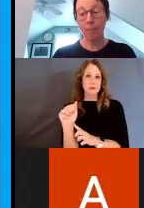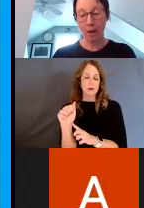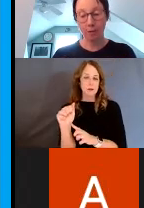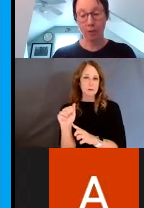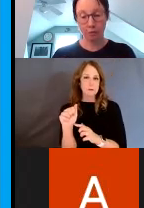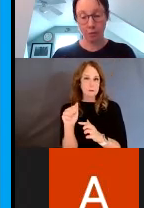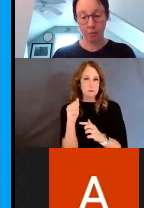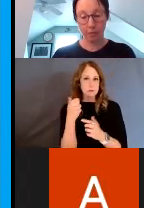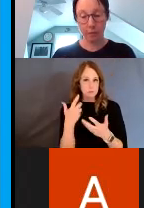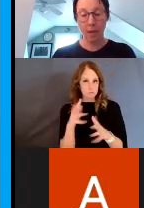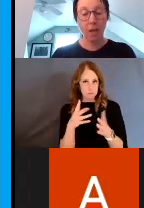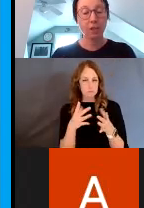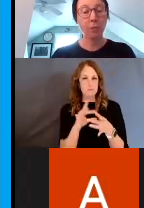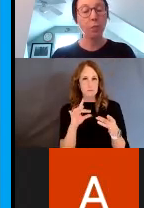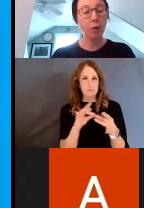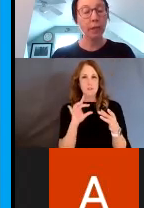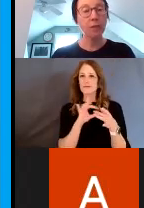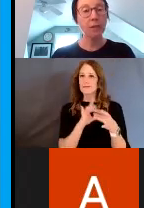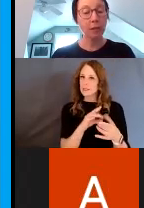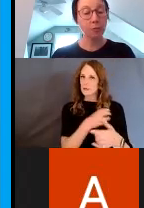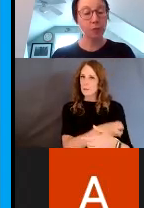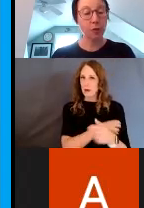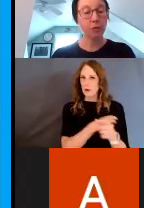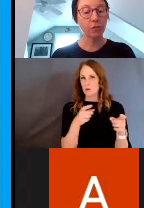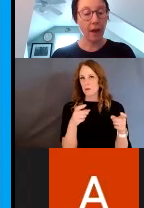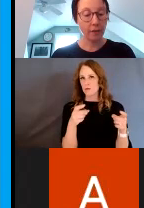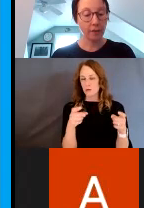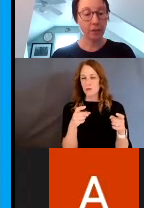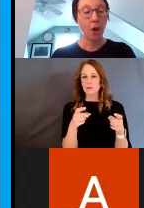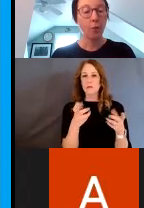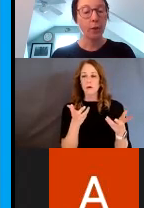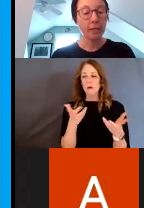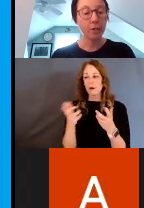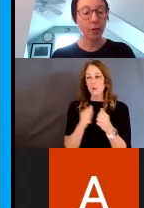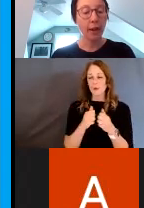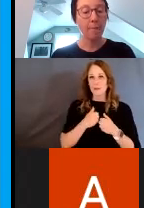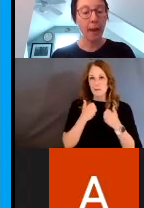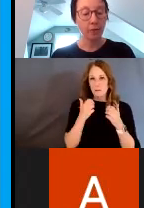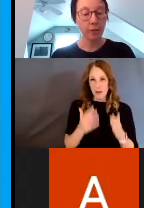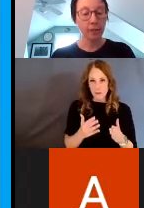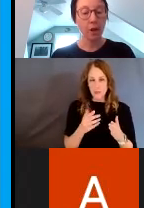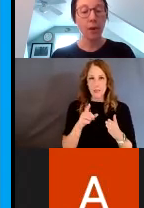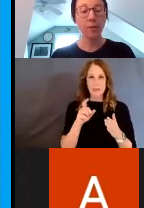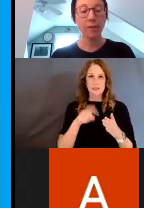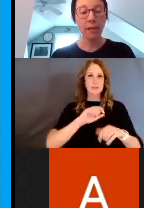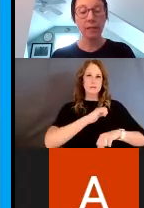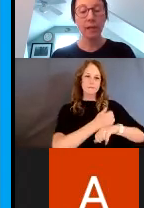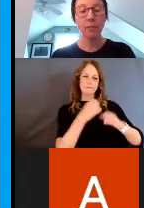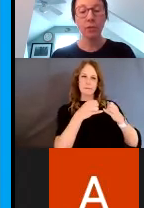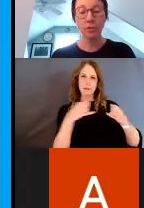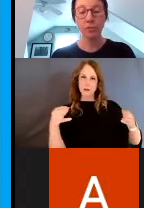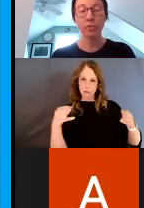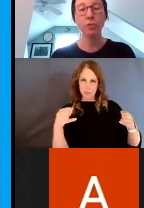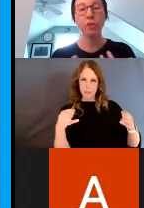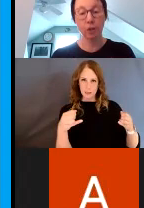is about power and control. So when working with sexual assault survivors, we need to create boundaries around the things